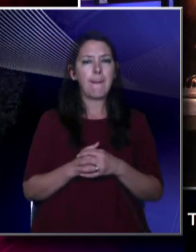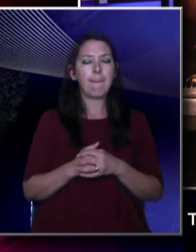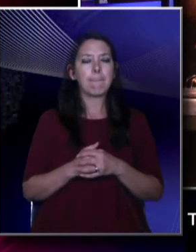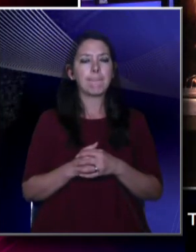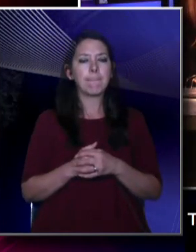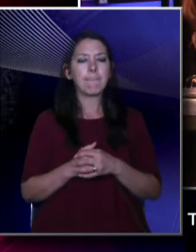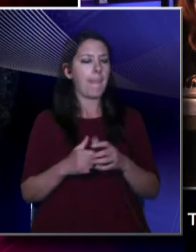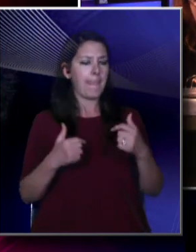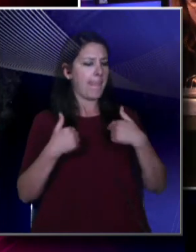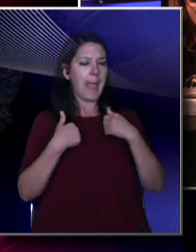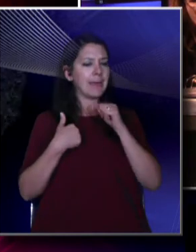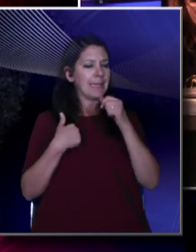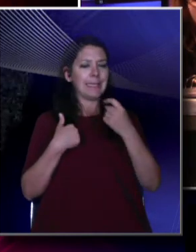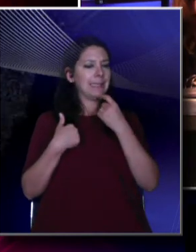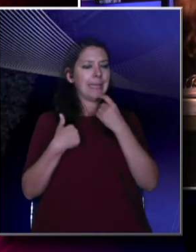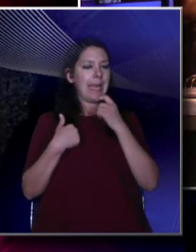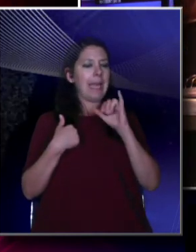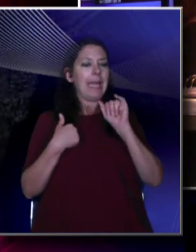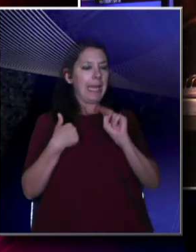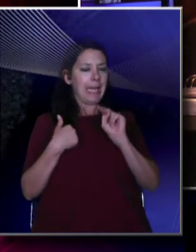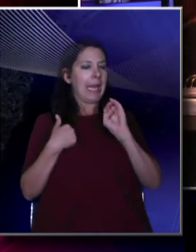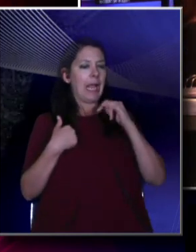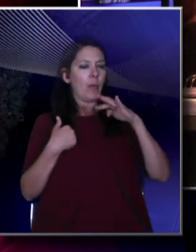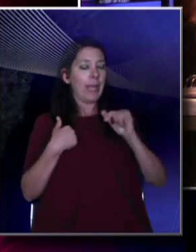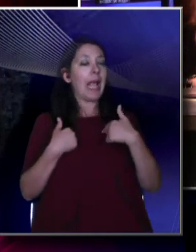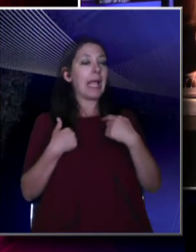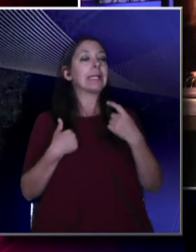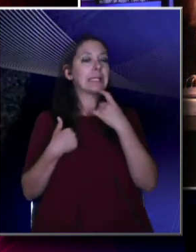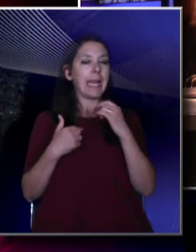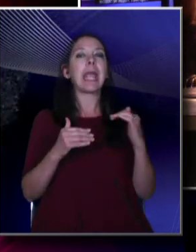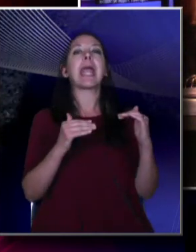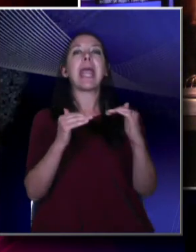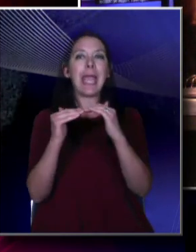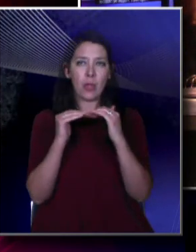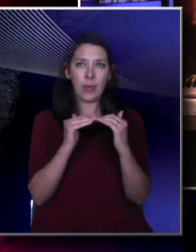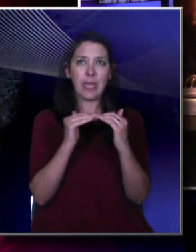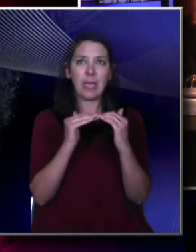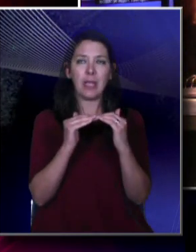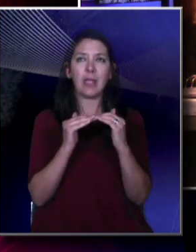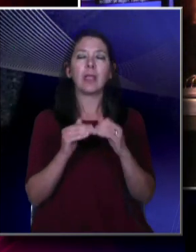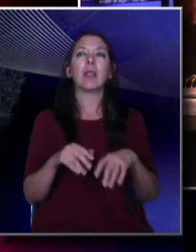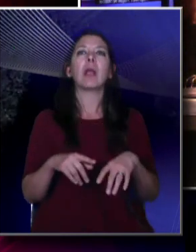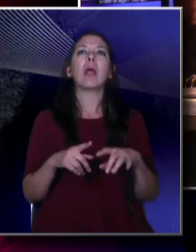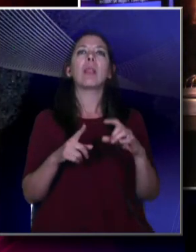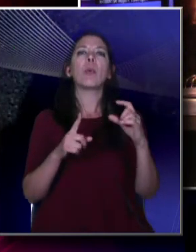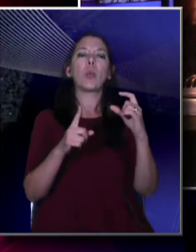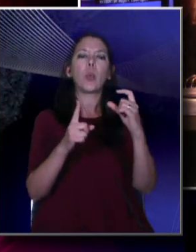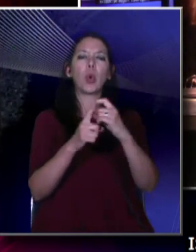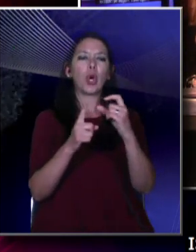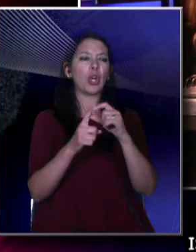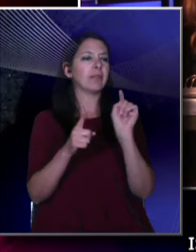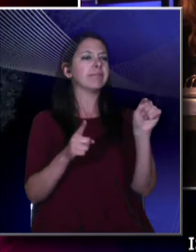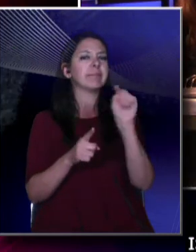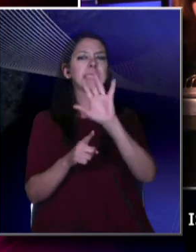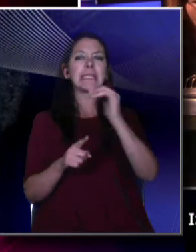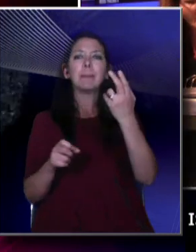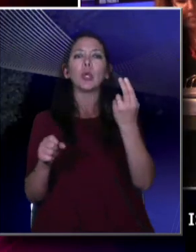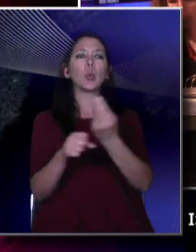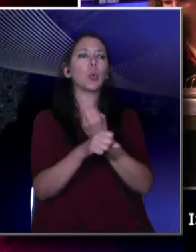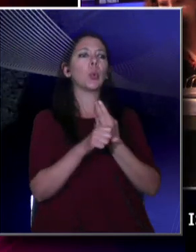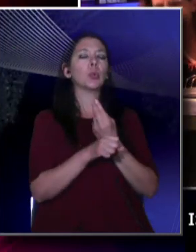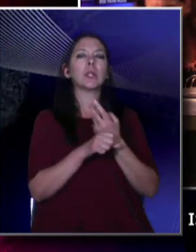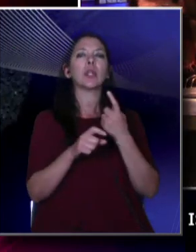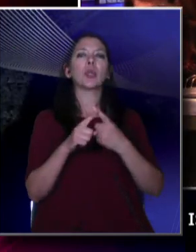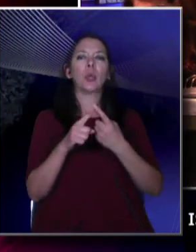I didn't say inequity, I said equity. It's a word being thrown around, justifying